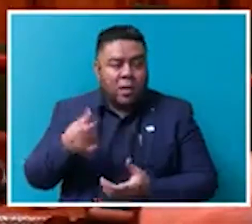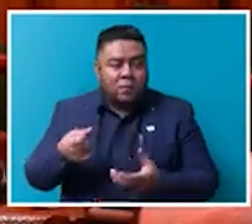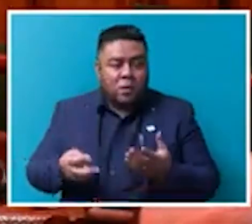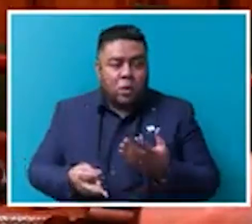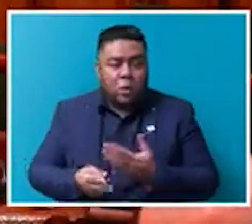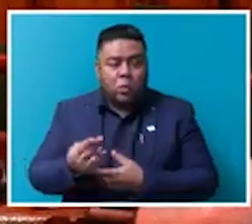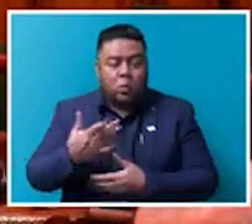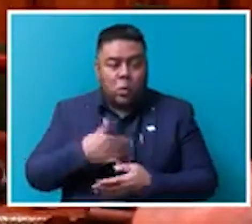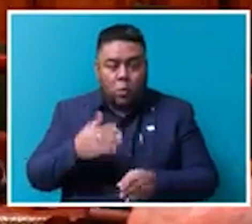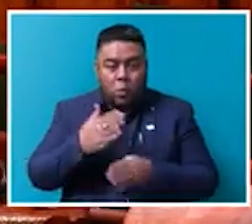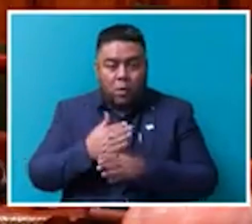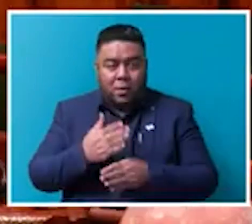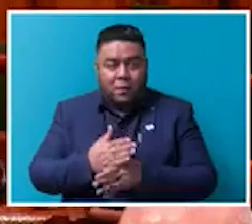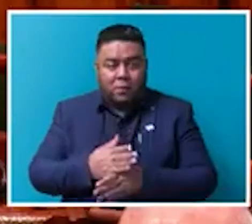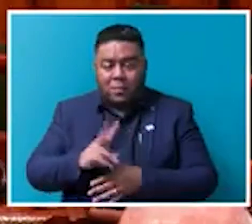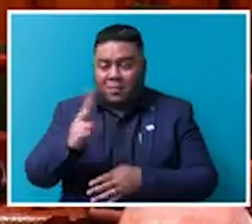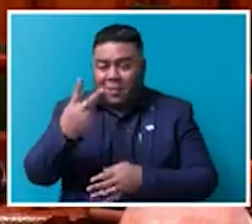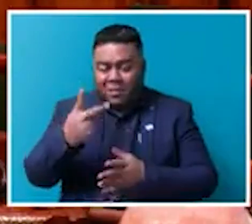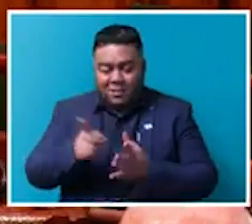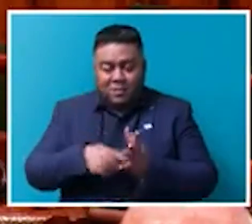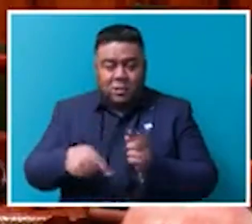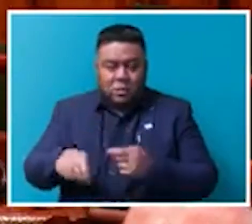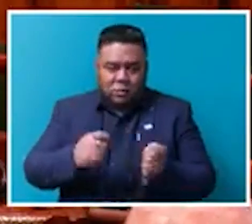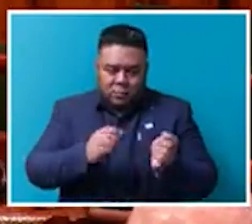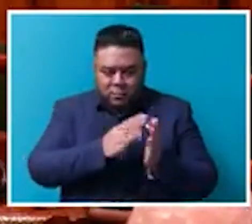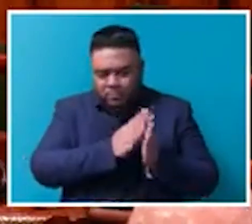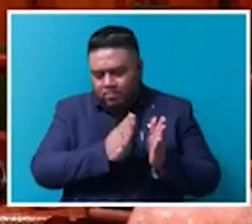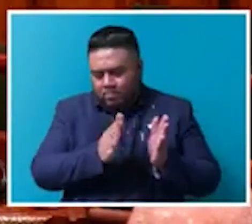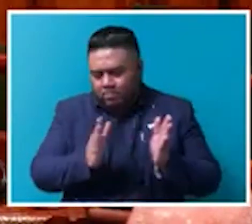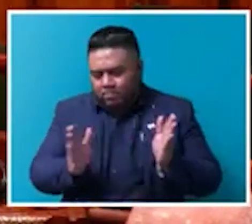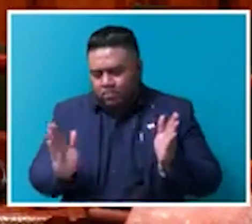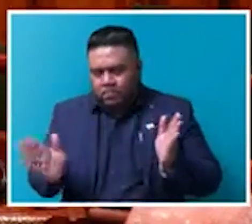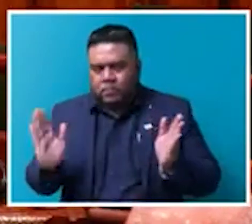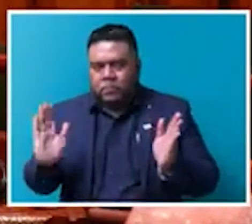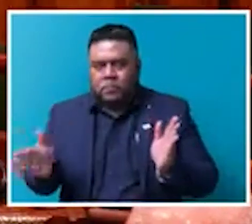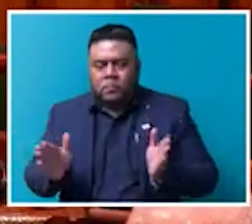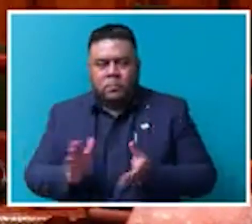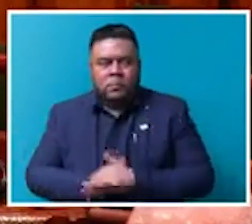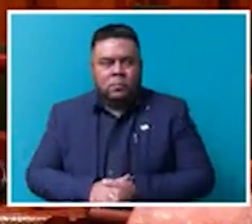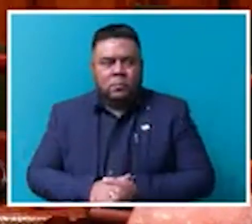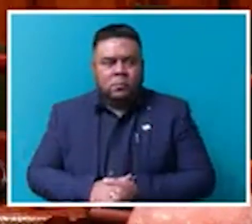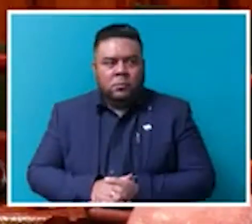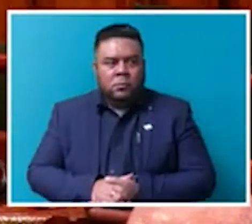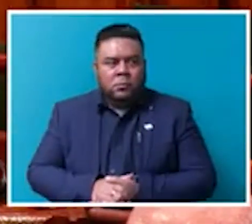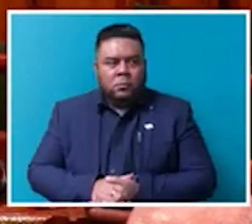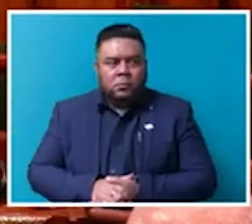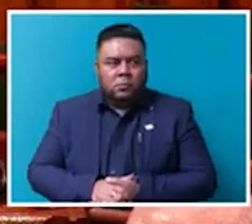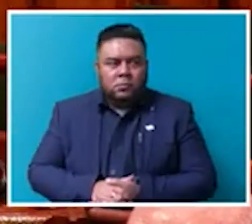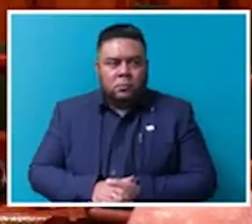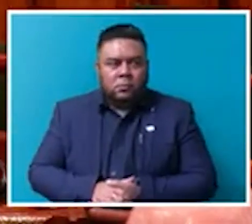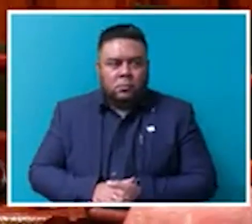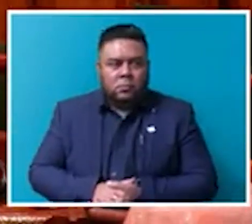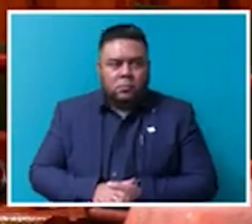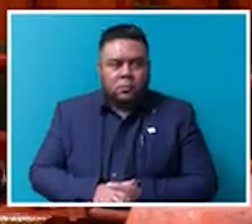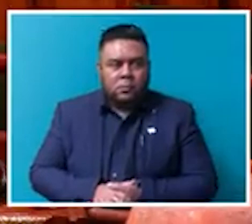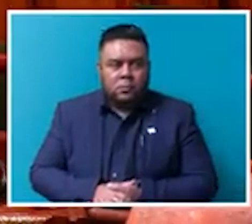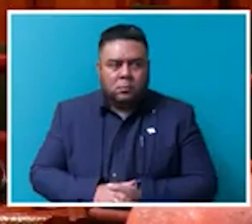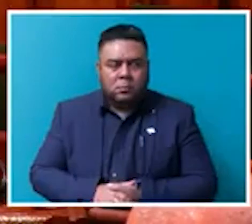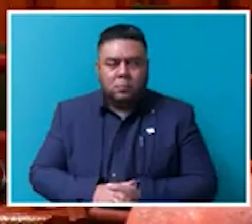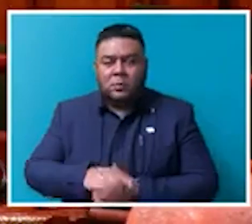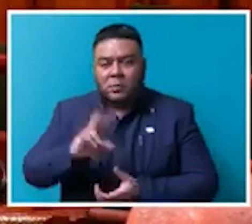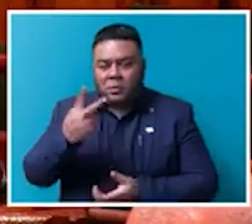working from 2nd of January and working forward to the 6th of January to the 2nd of